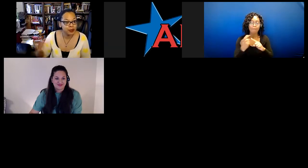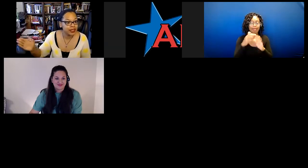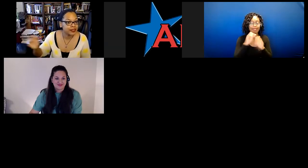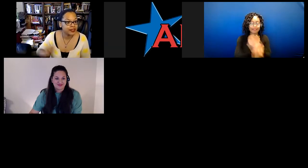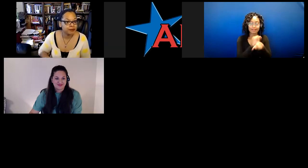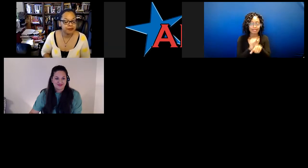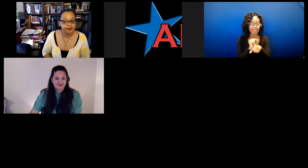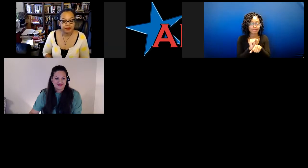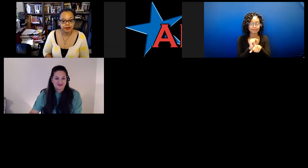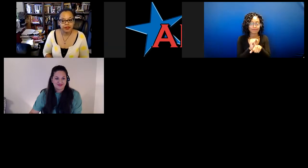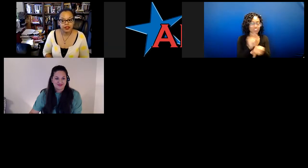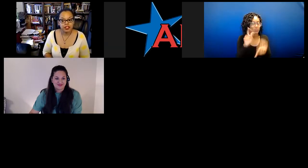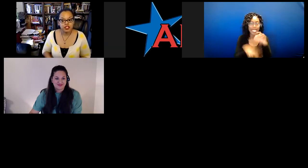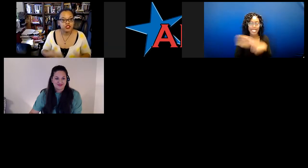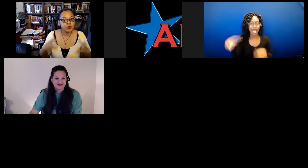no end.